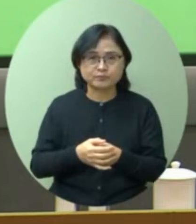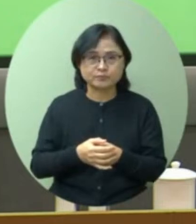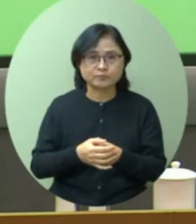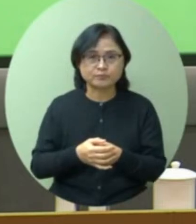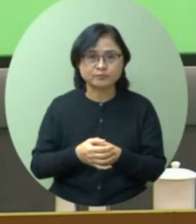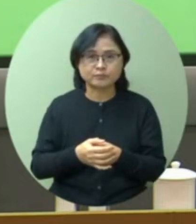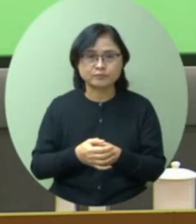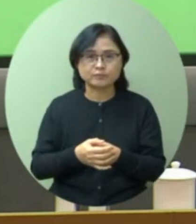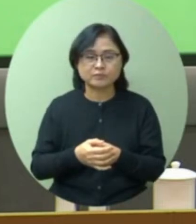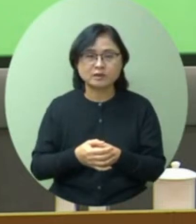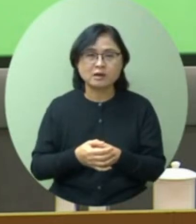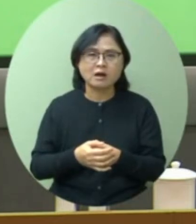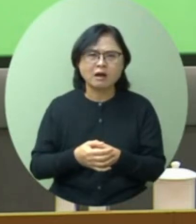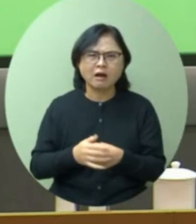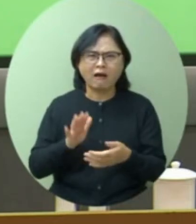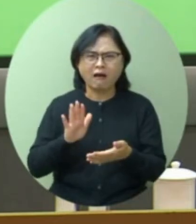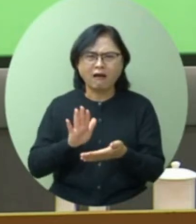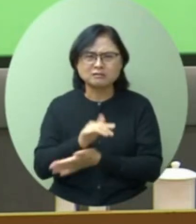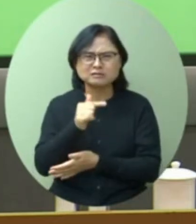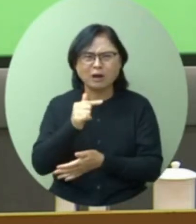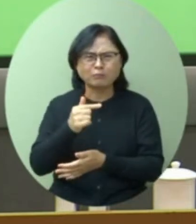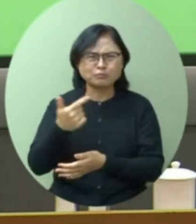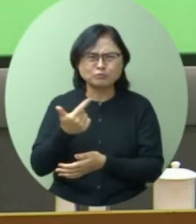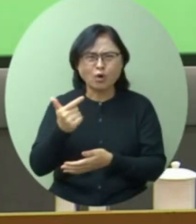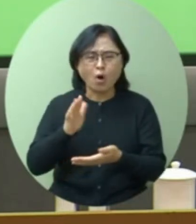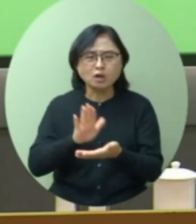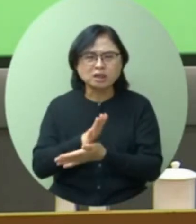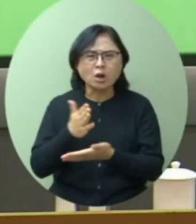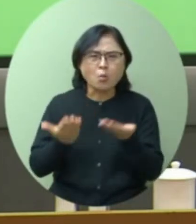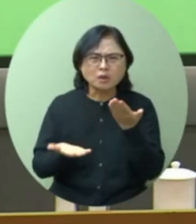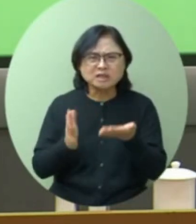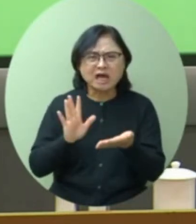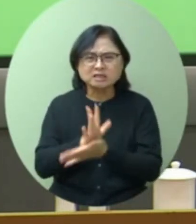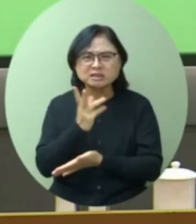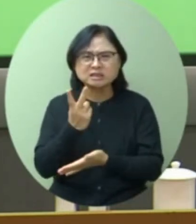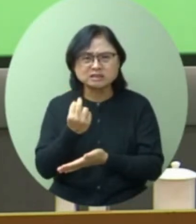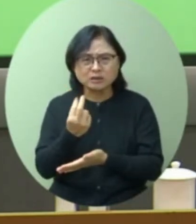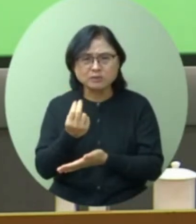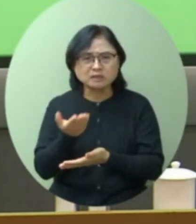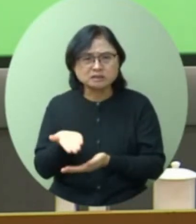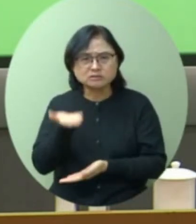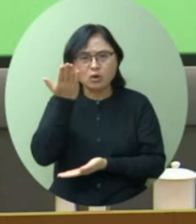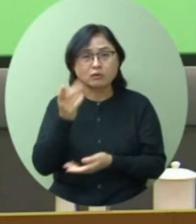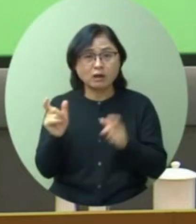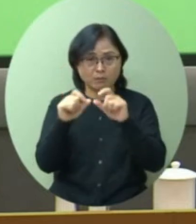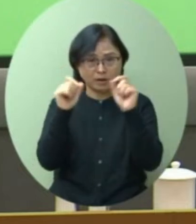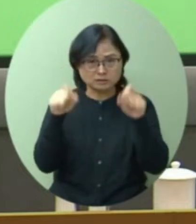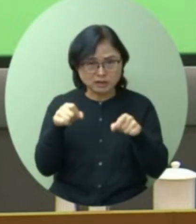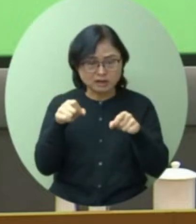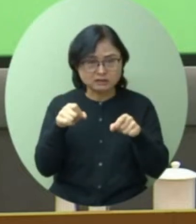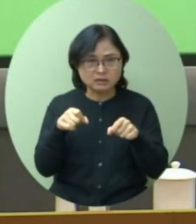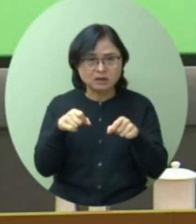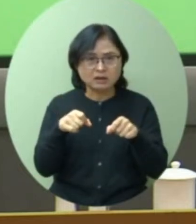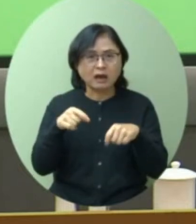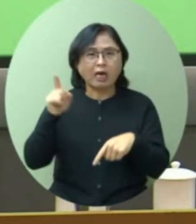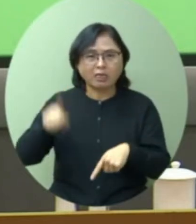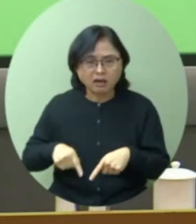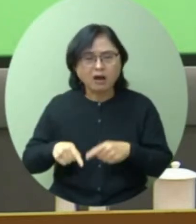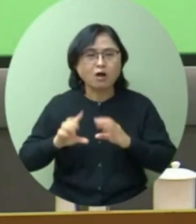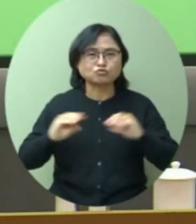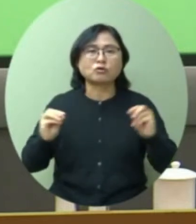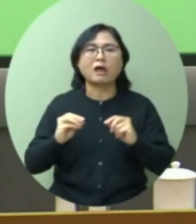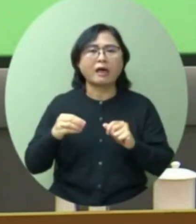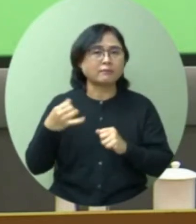We attach importance to operability as well as flexibility. This is a problem that has been with